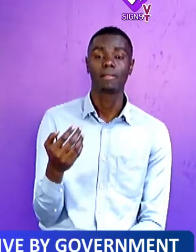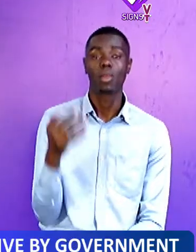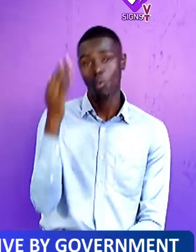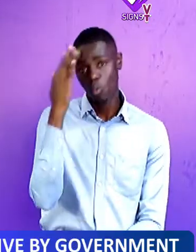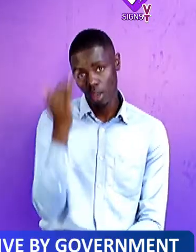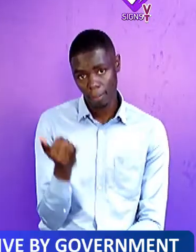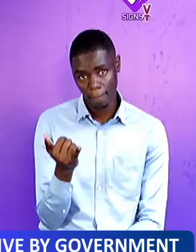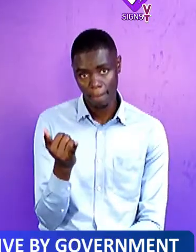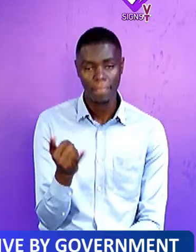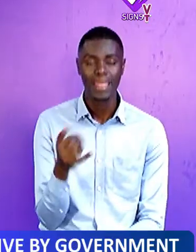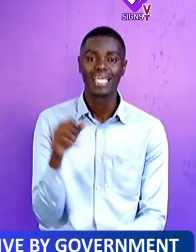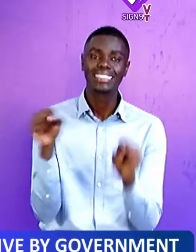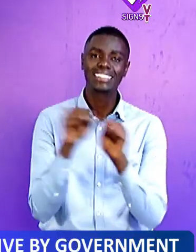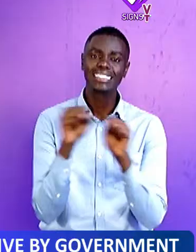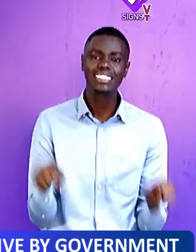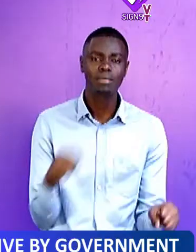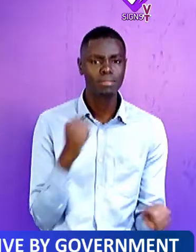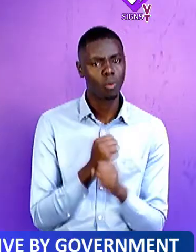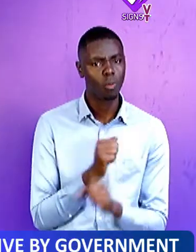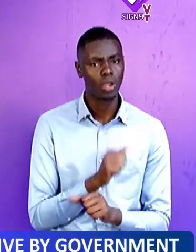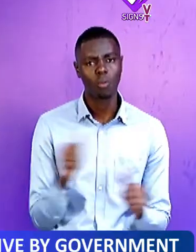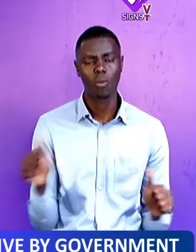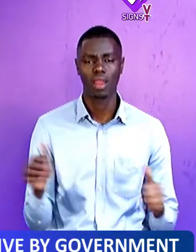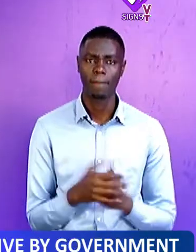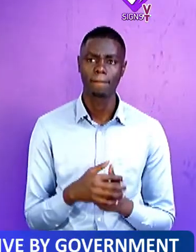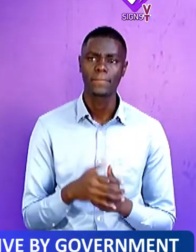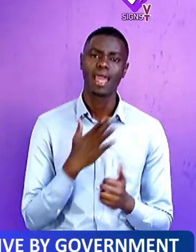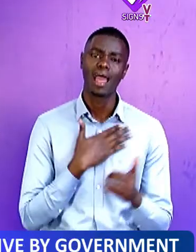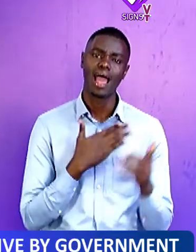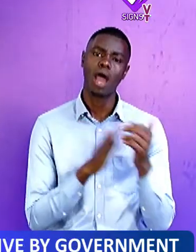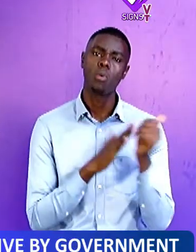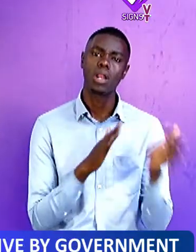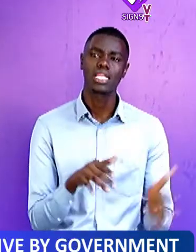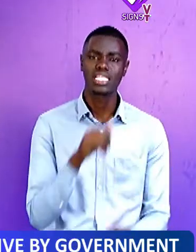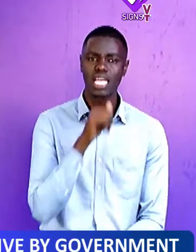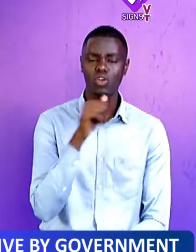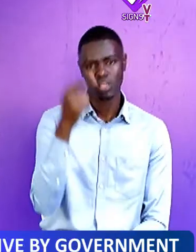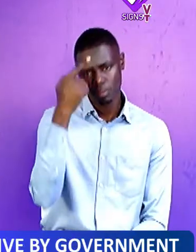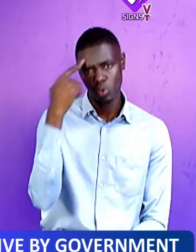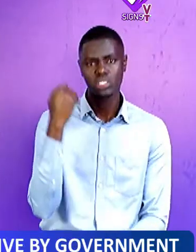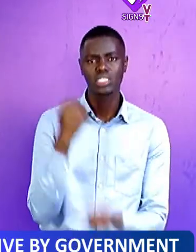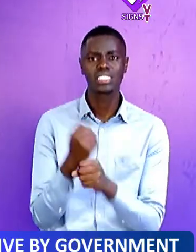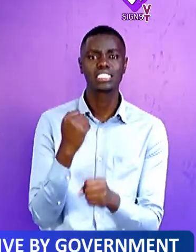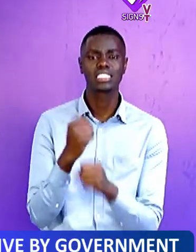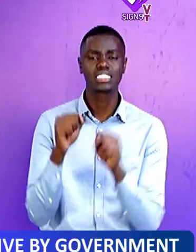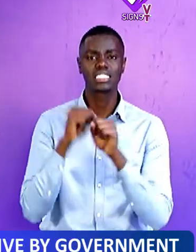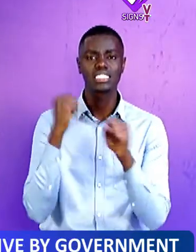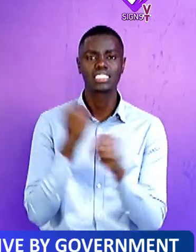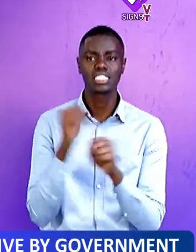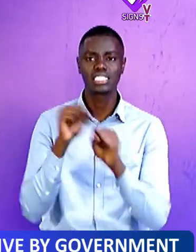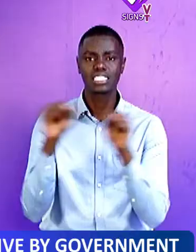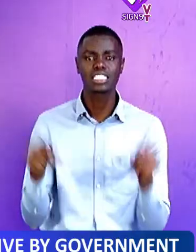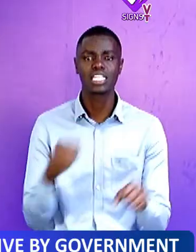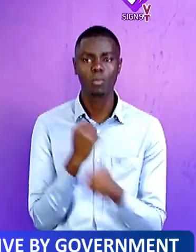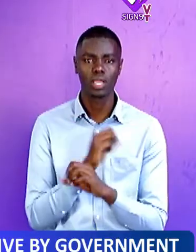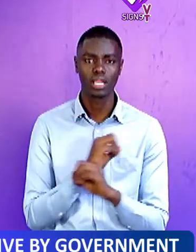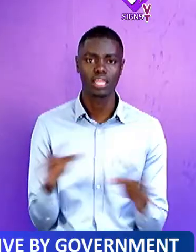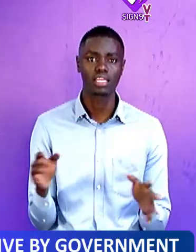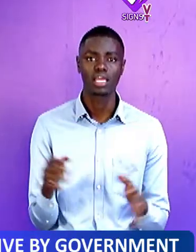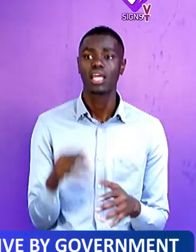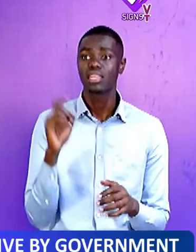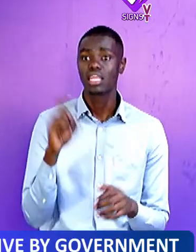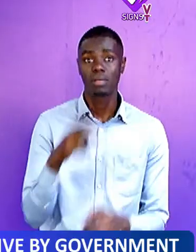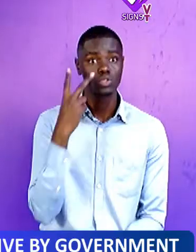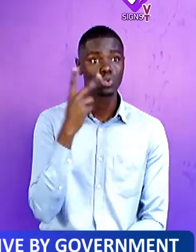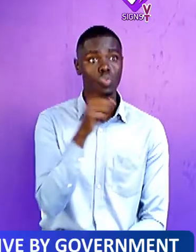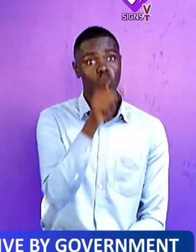Why? The systems are working. Our leaders are known because systems are not working. So we constantly have to check who is this person in